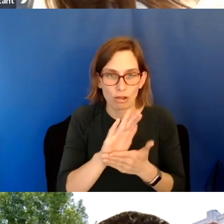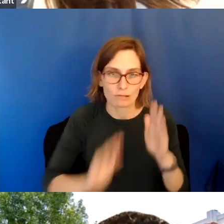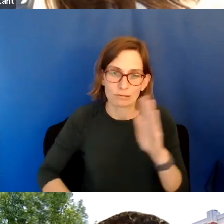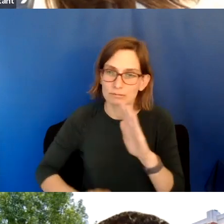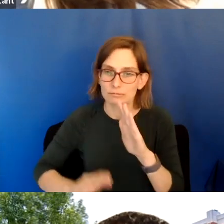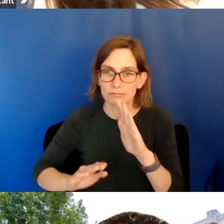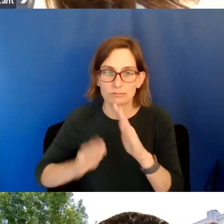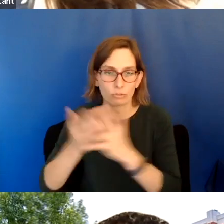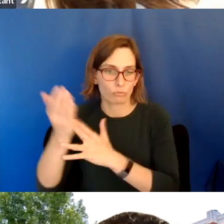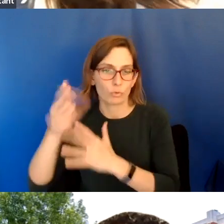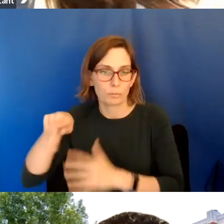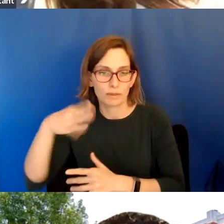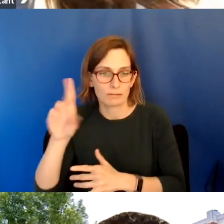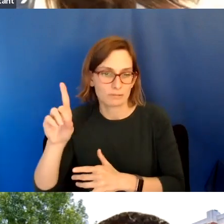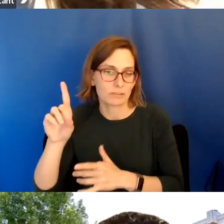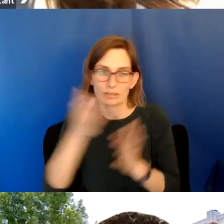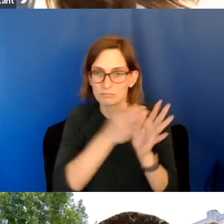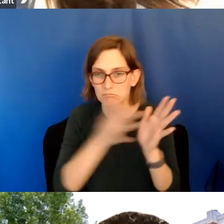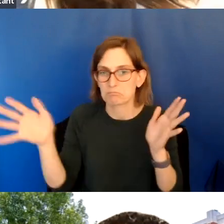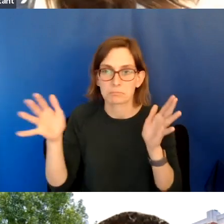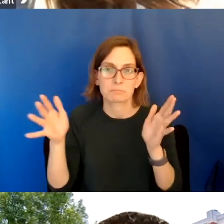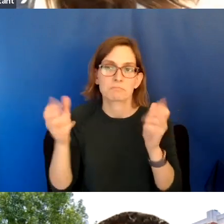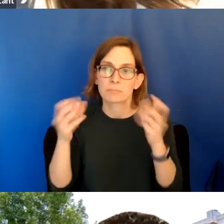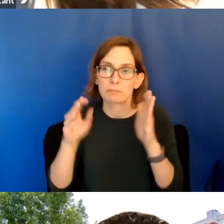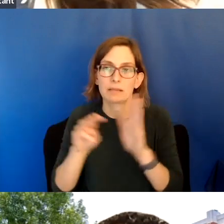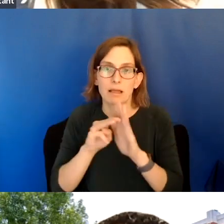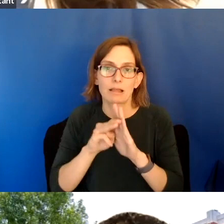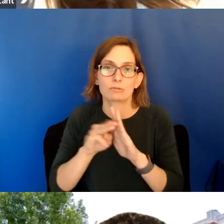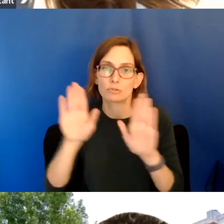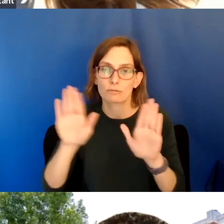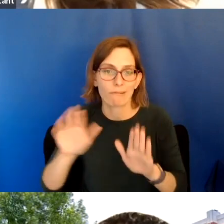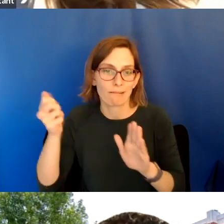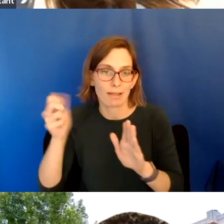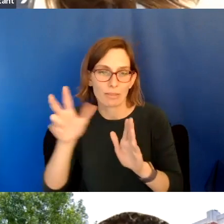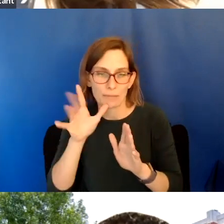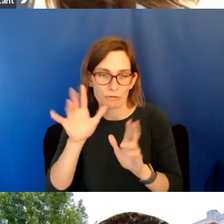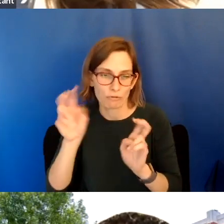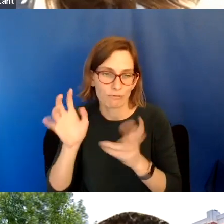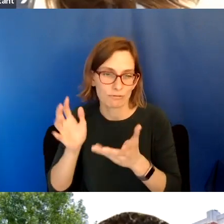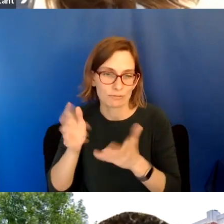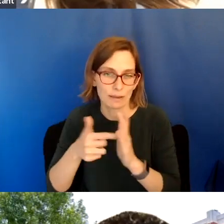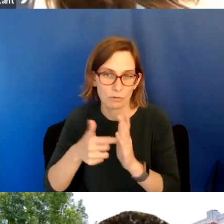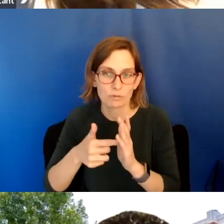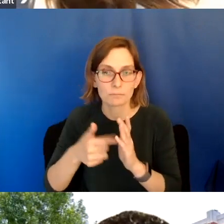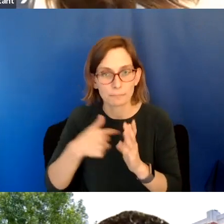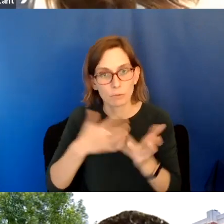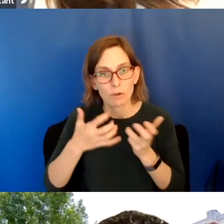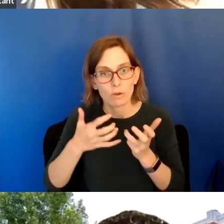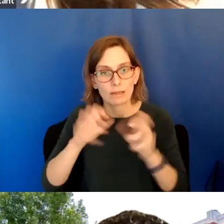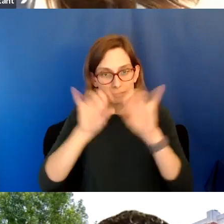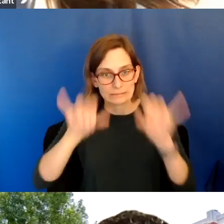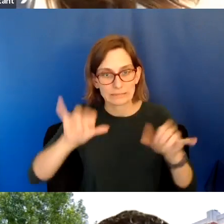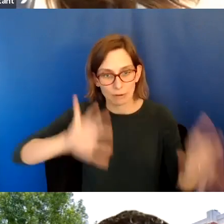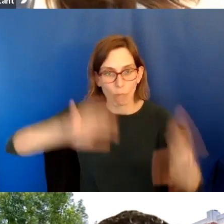education, there are like so many models of great other mothering, right? So I think while we're pushing for systemic overhaul